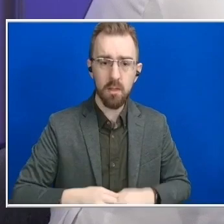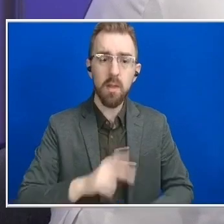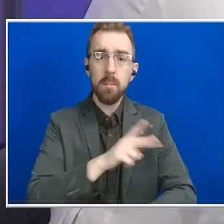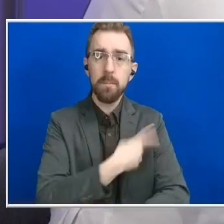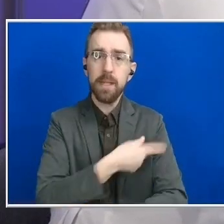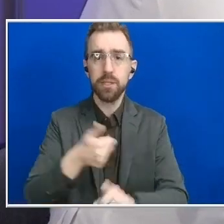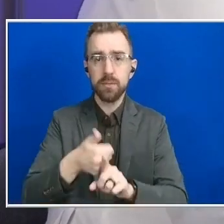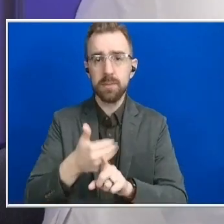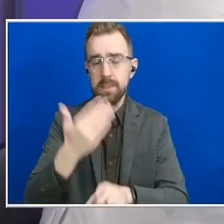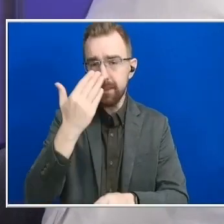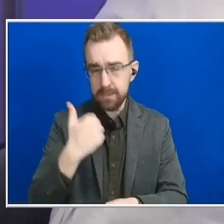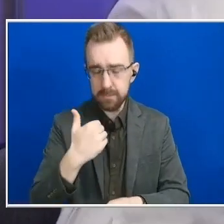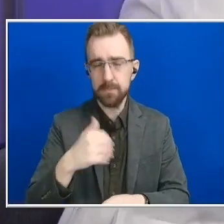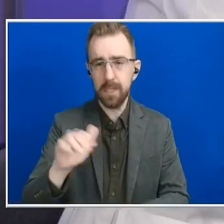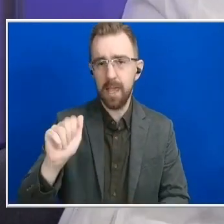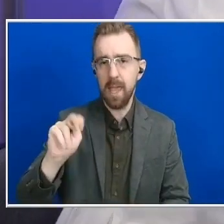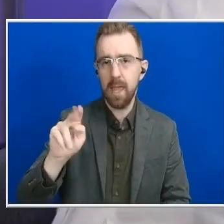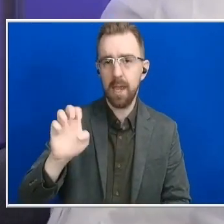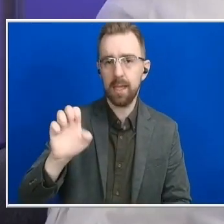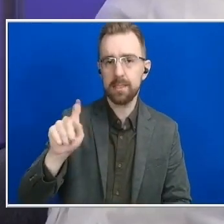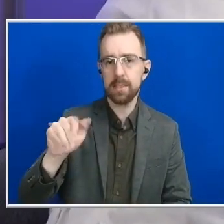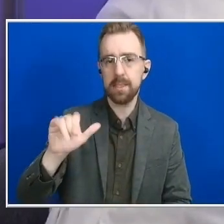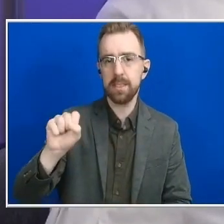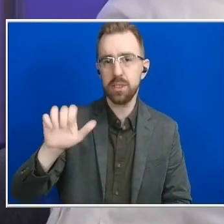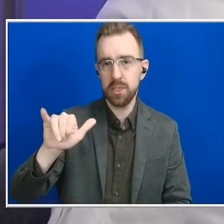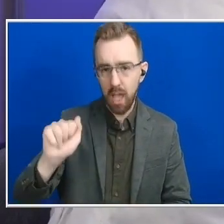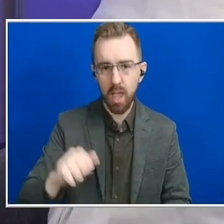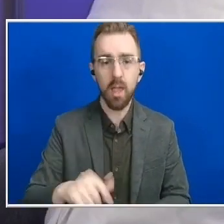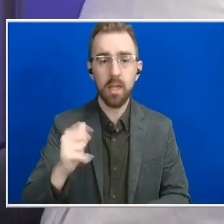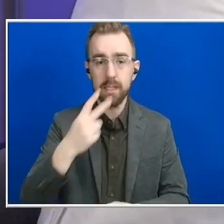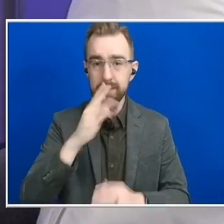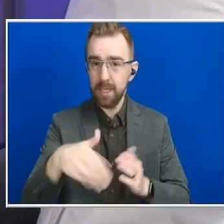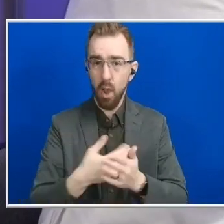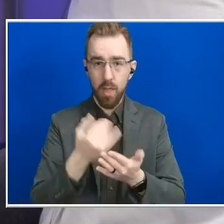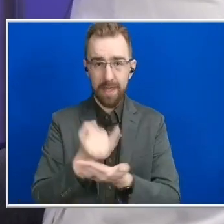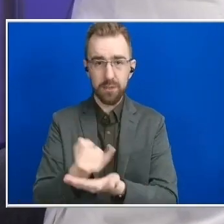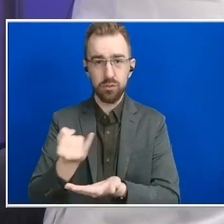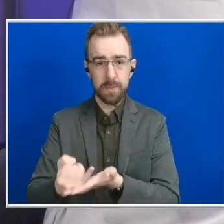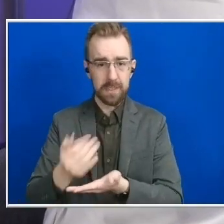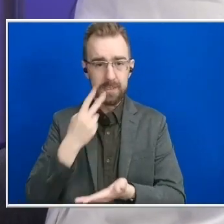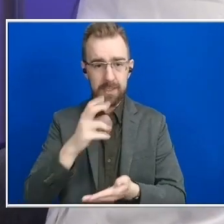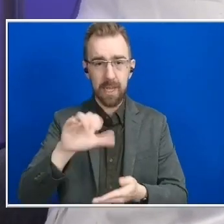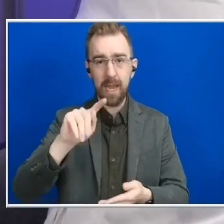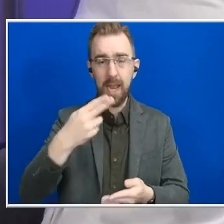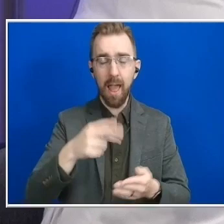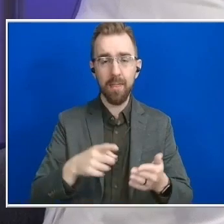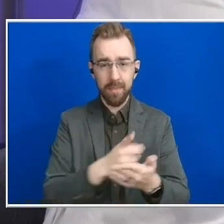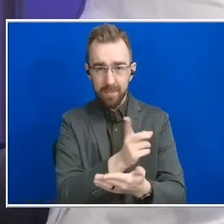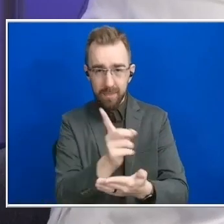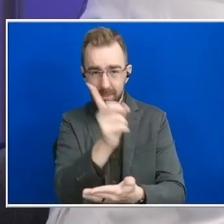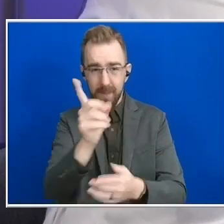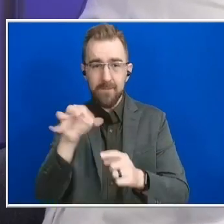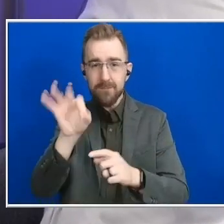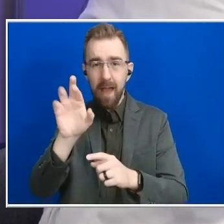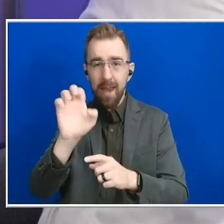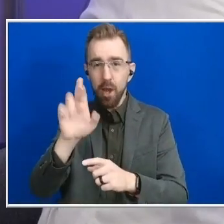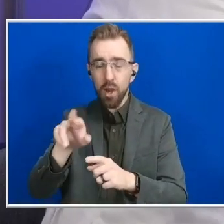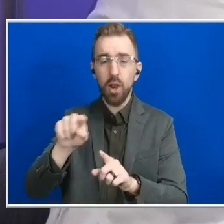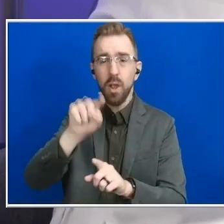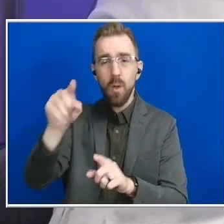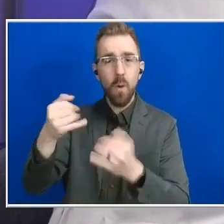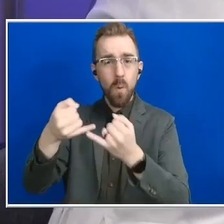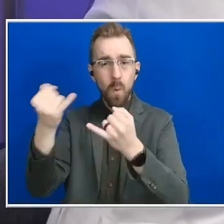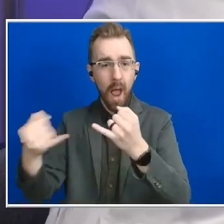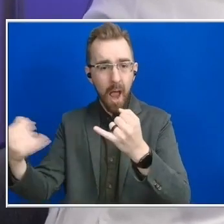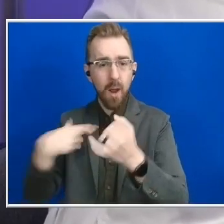anesthesia, and we can see all of our instruments. This is a catheter here, a finer catheter there with the wire. We are trying